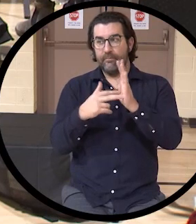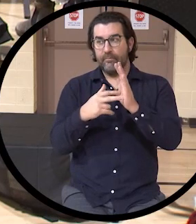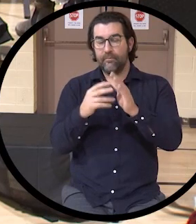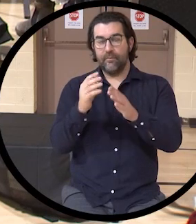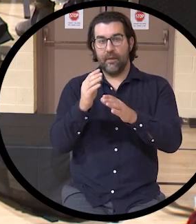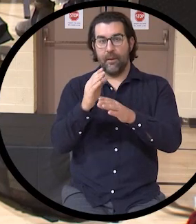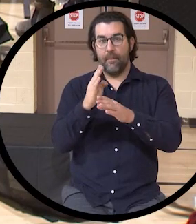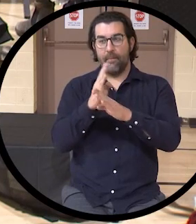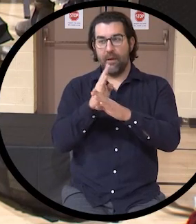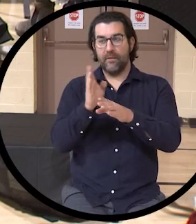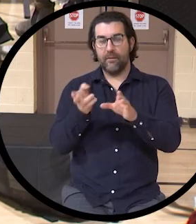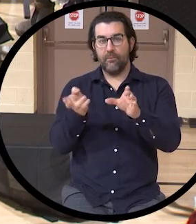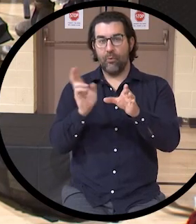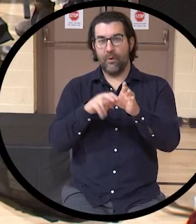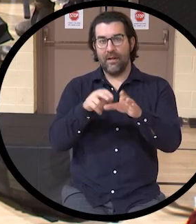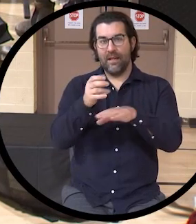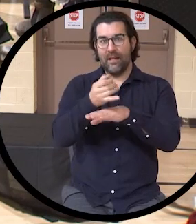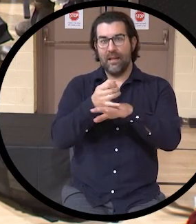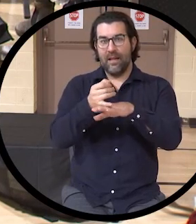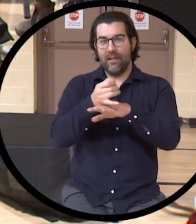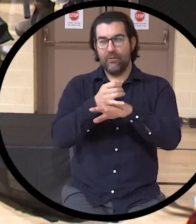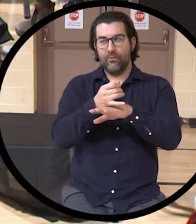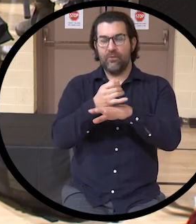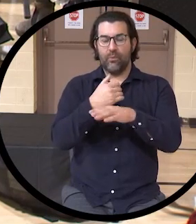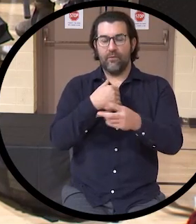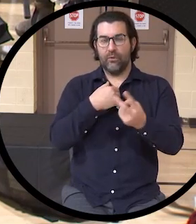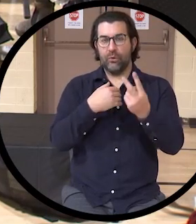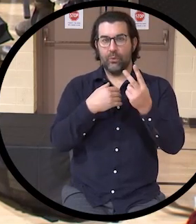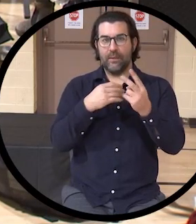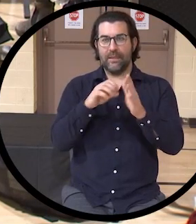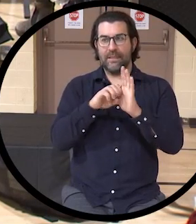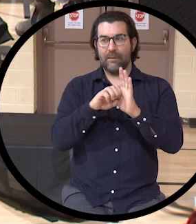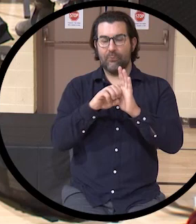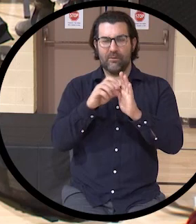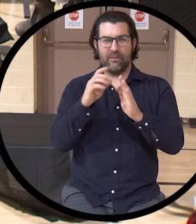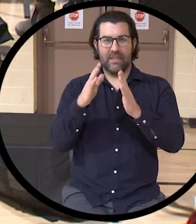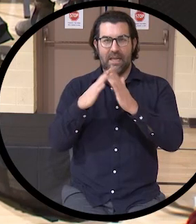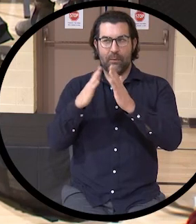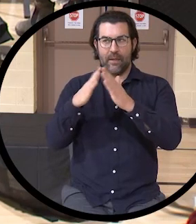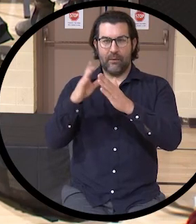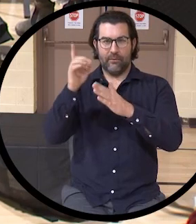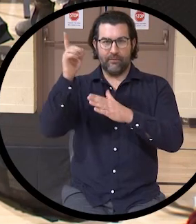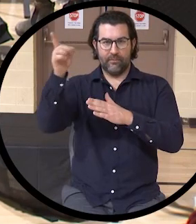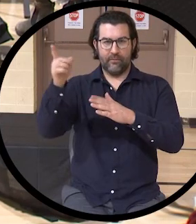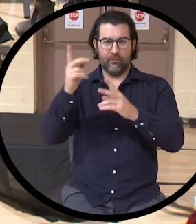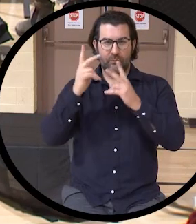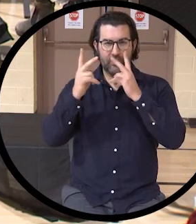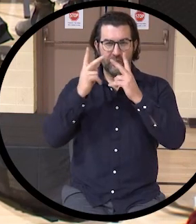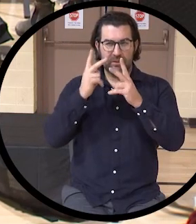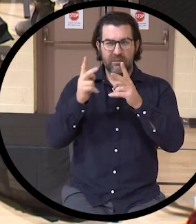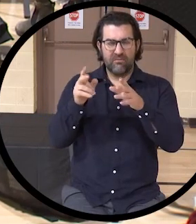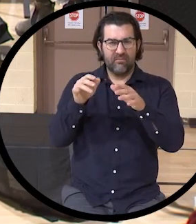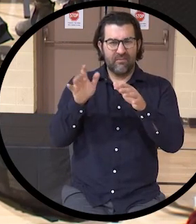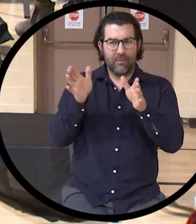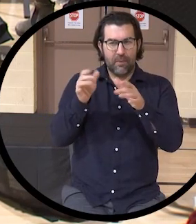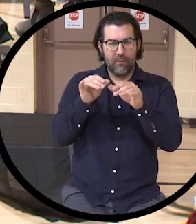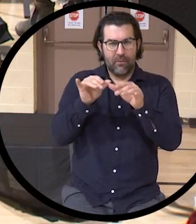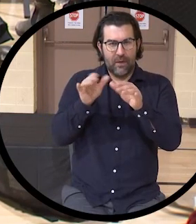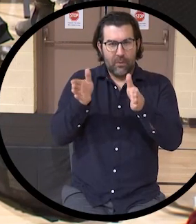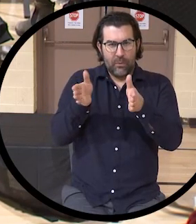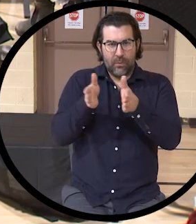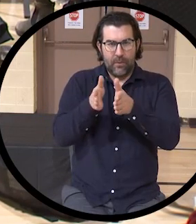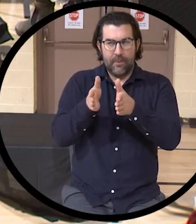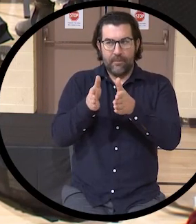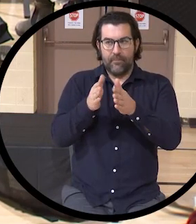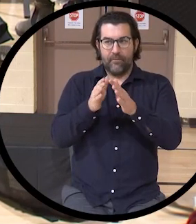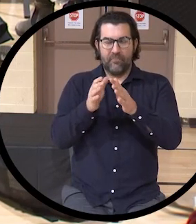island, and there's many examples, there's 2 examples downtown that you could see that they're narrower than what we're proposing, but